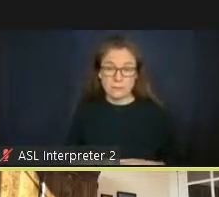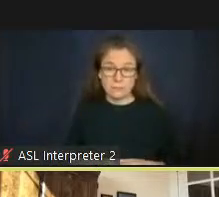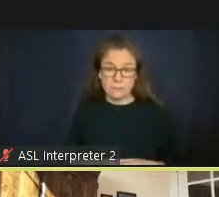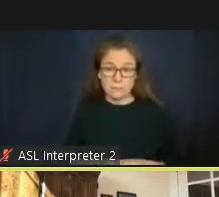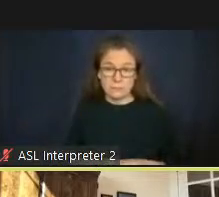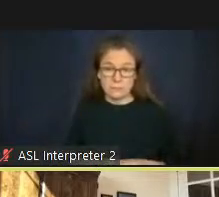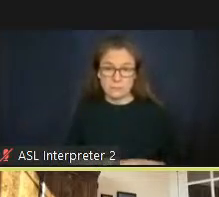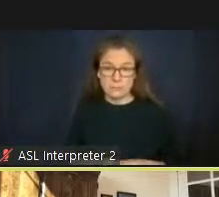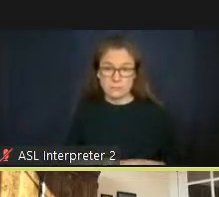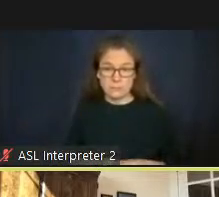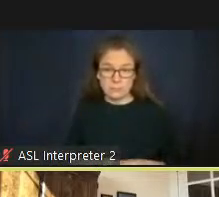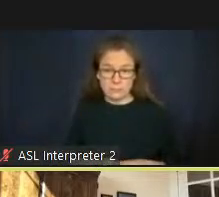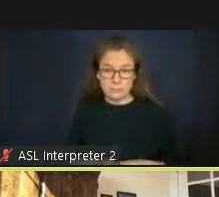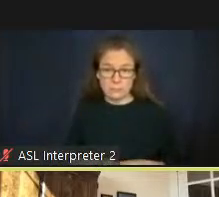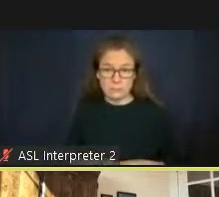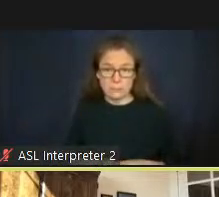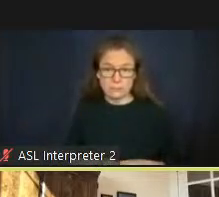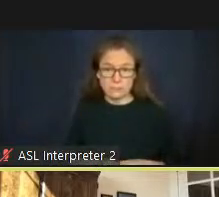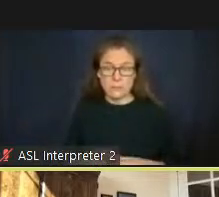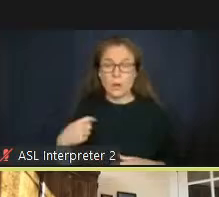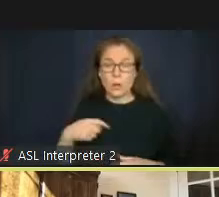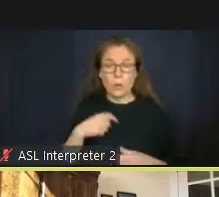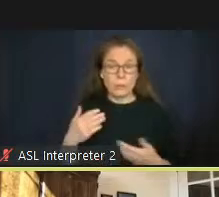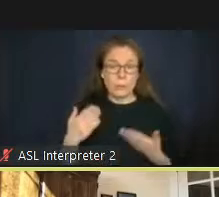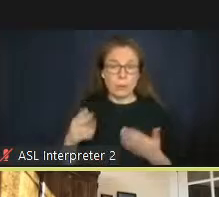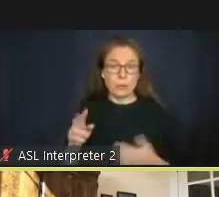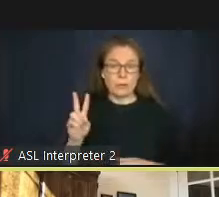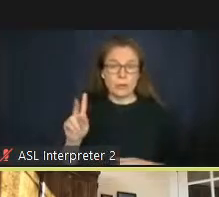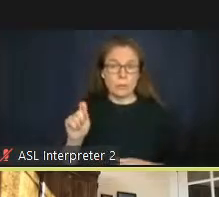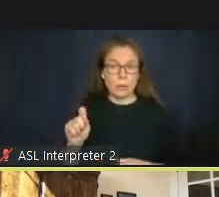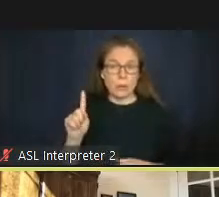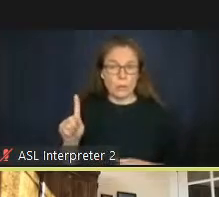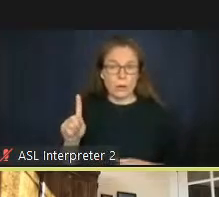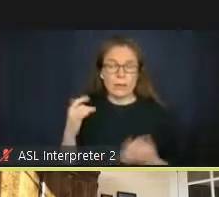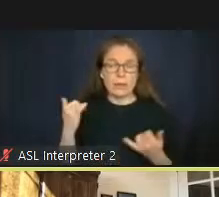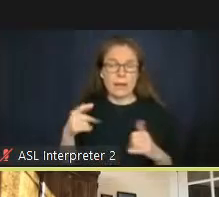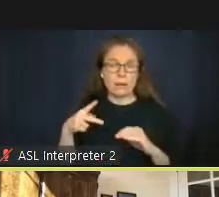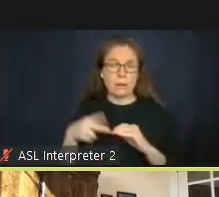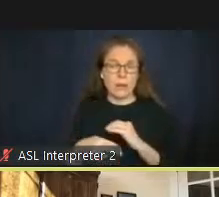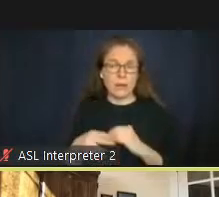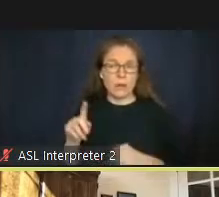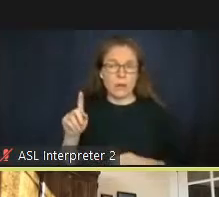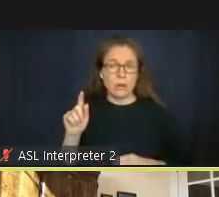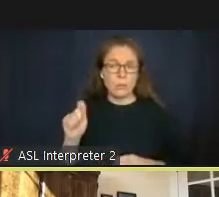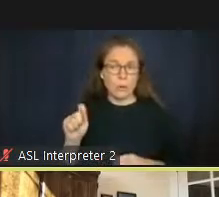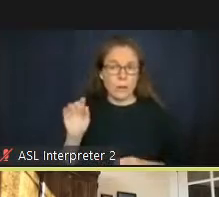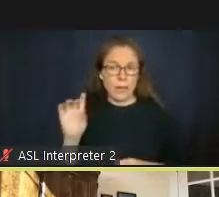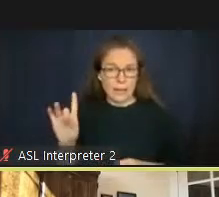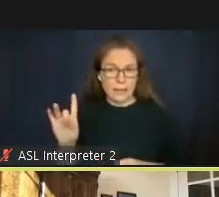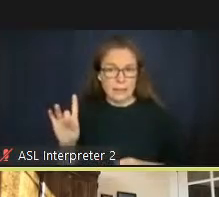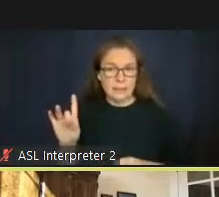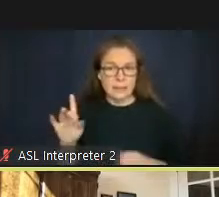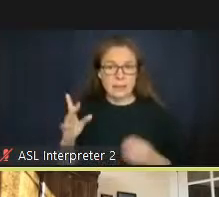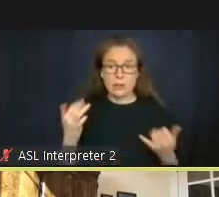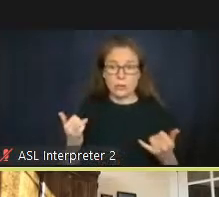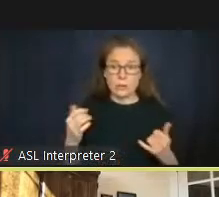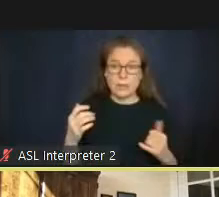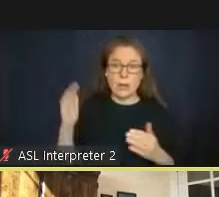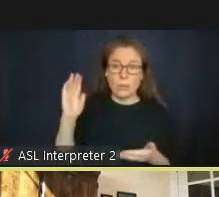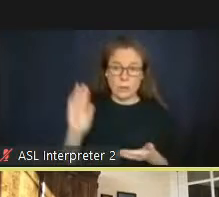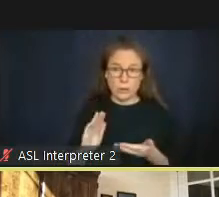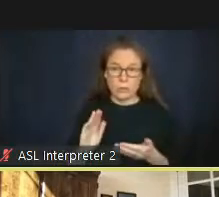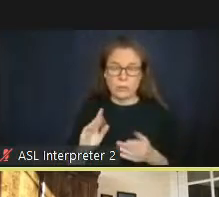Well, we had proposed 2.1. I know it's being reduced to 0.8 in the proposal here today. Is